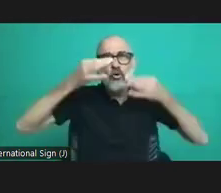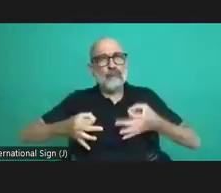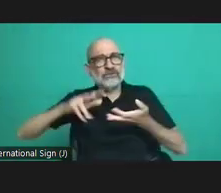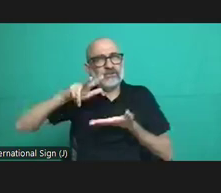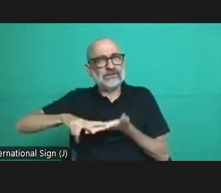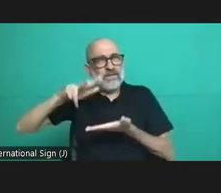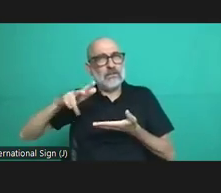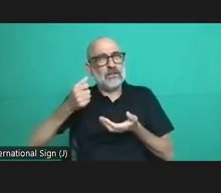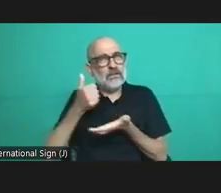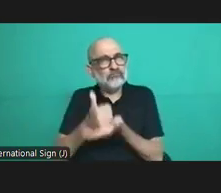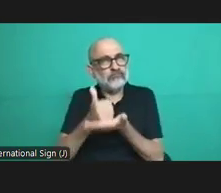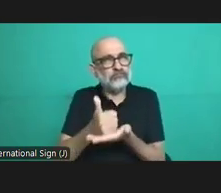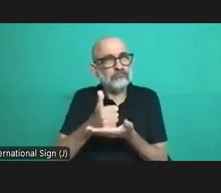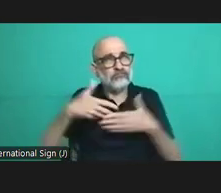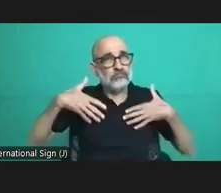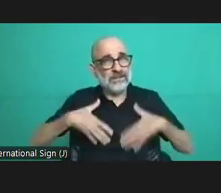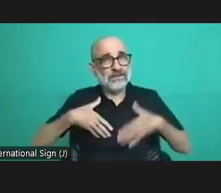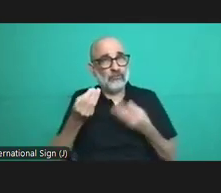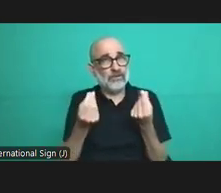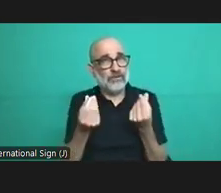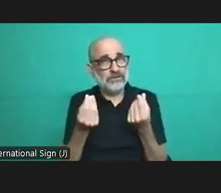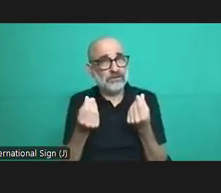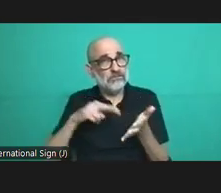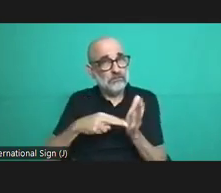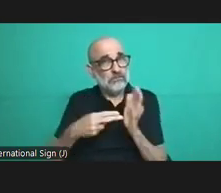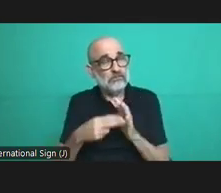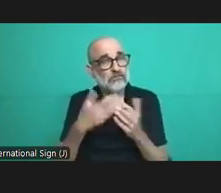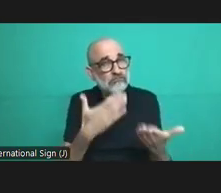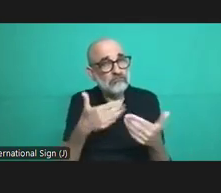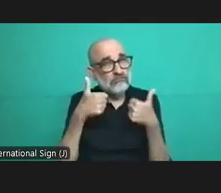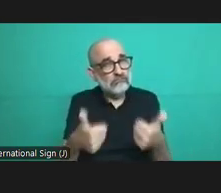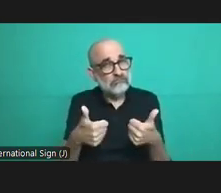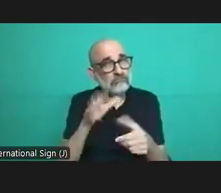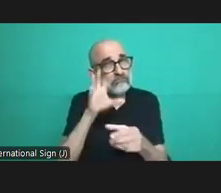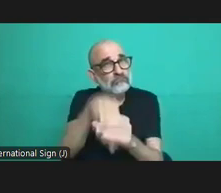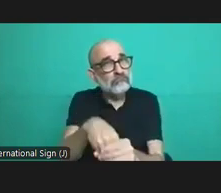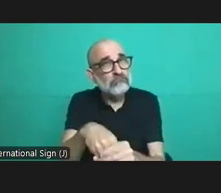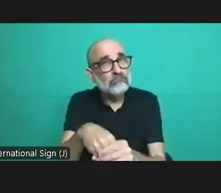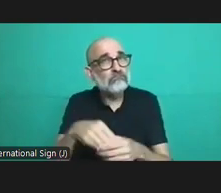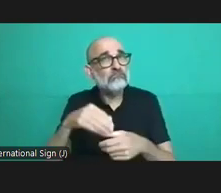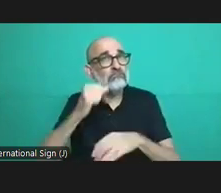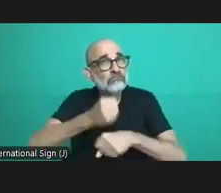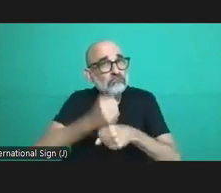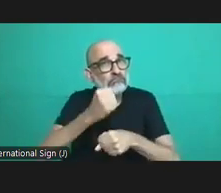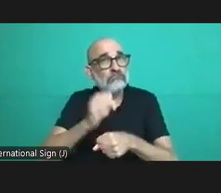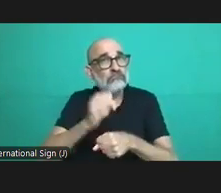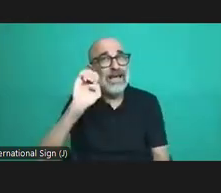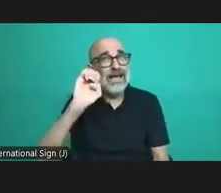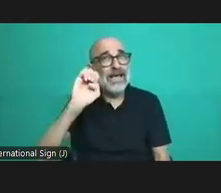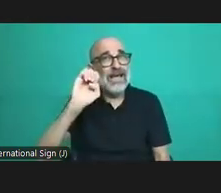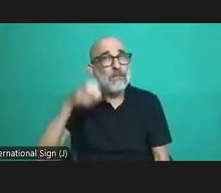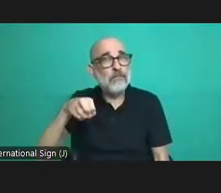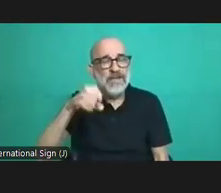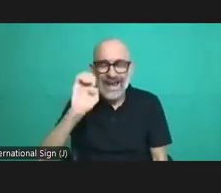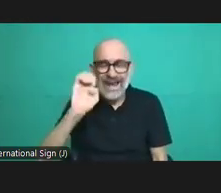I think you were talking about financing already. So Yes. Yeah. okay, thank you. Yeah, this, of course, the sustainability of